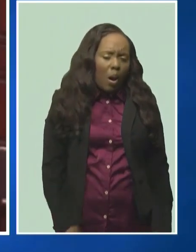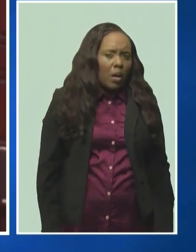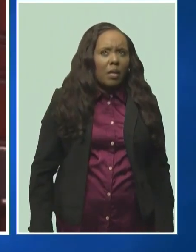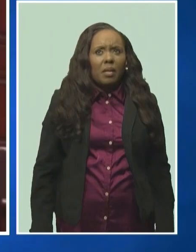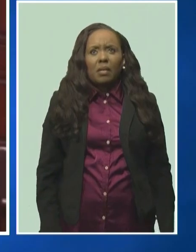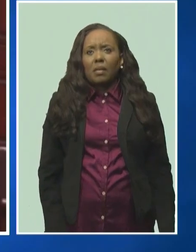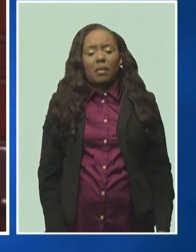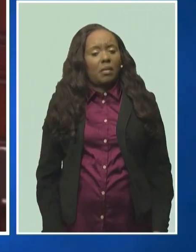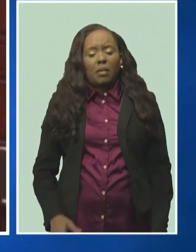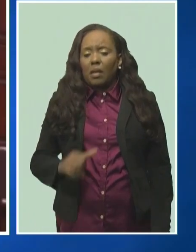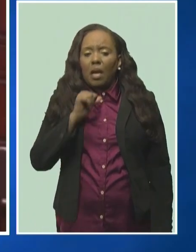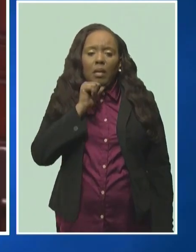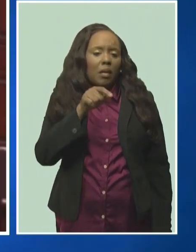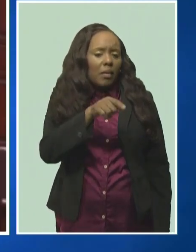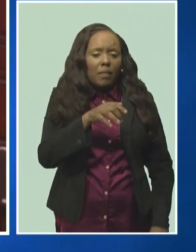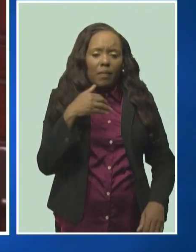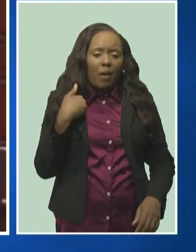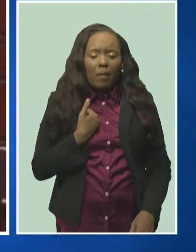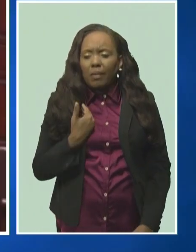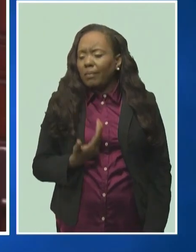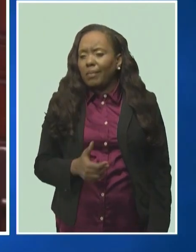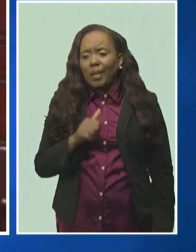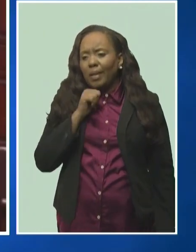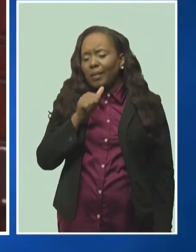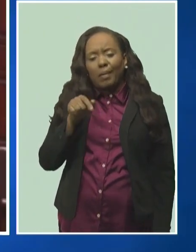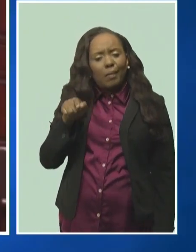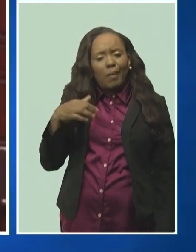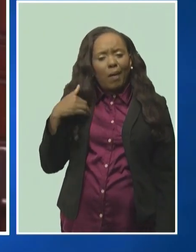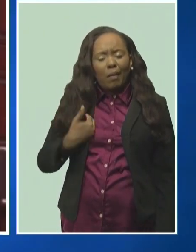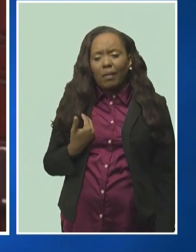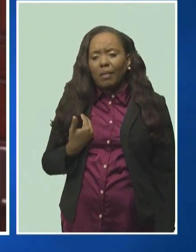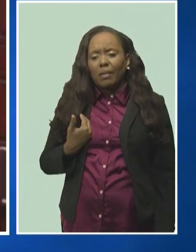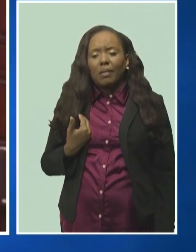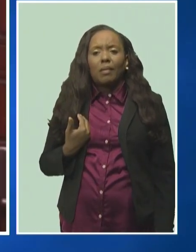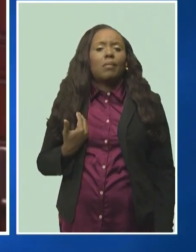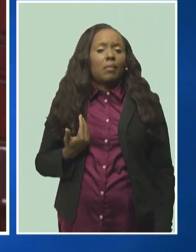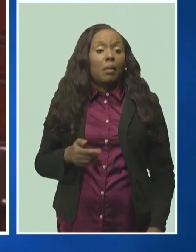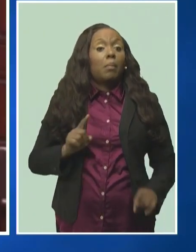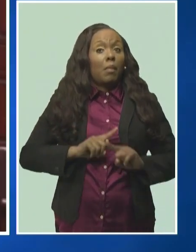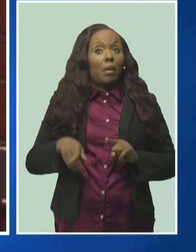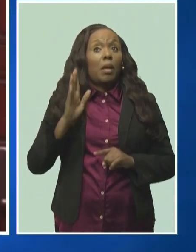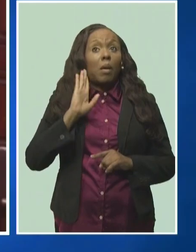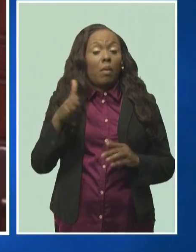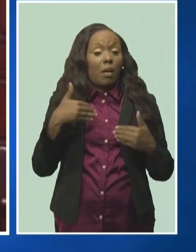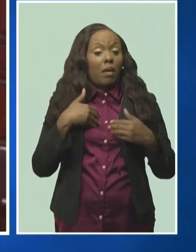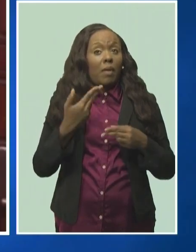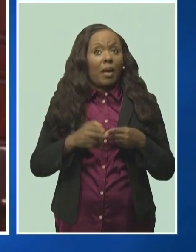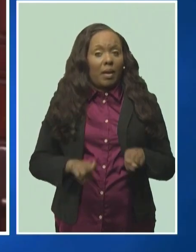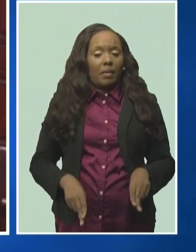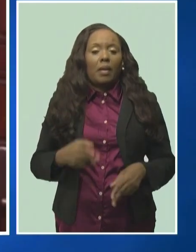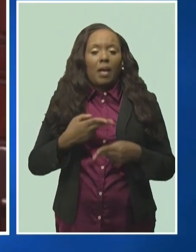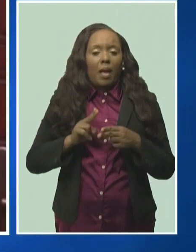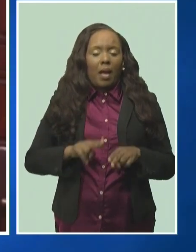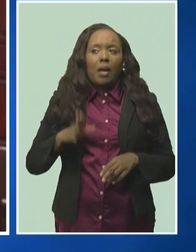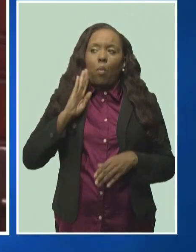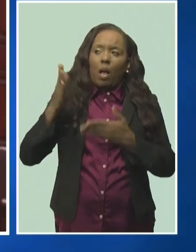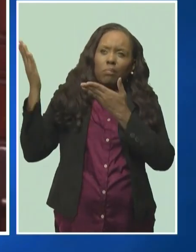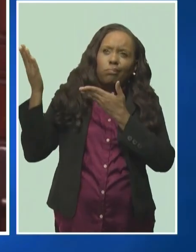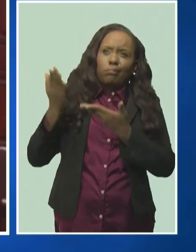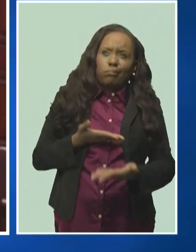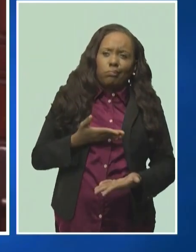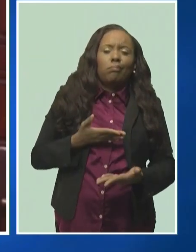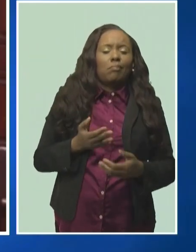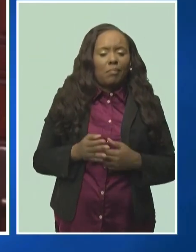anybody's own. It's part of the climate crisis. But you will have eggs because the eggs are here, they're coming. Mr.